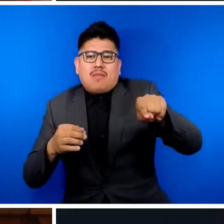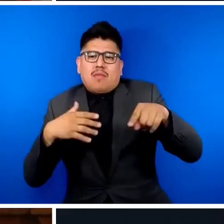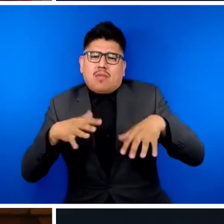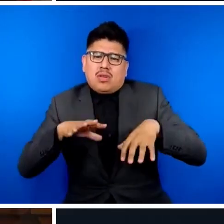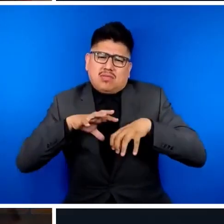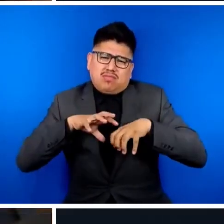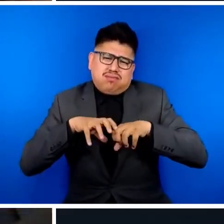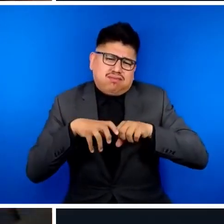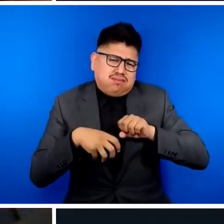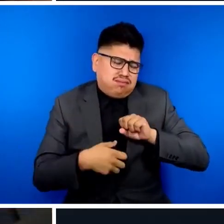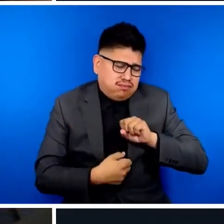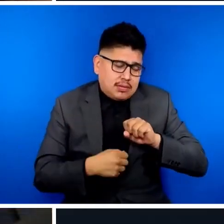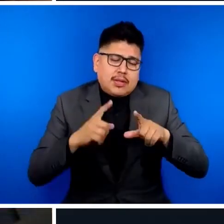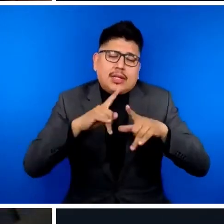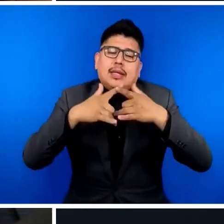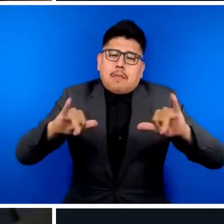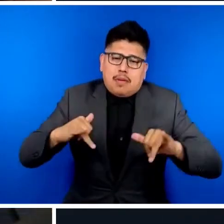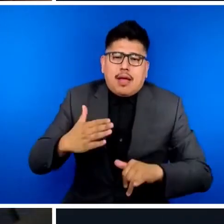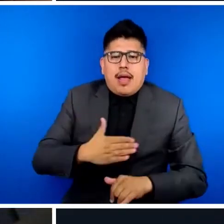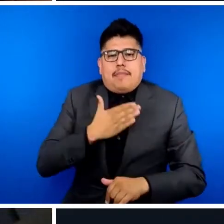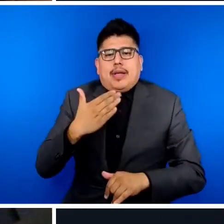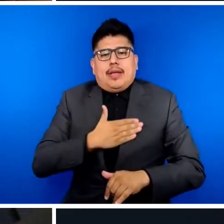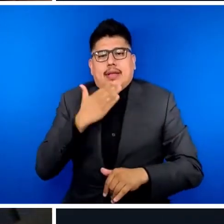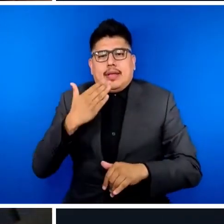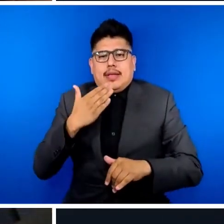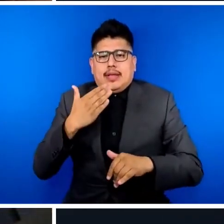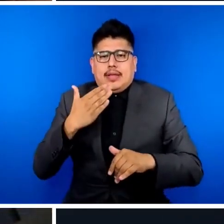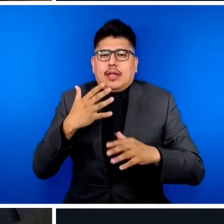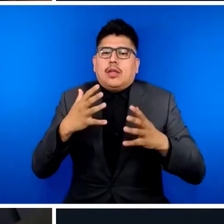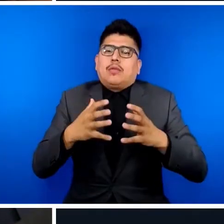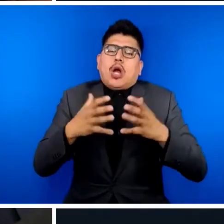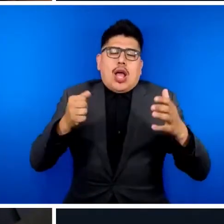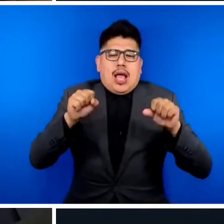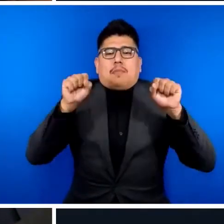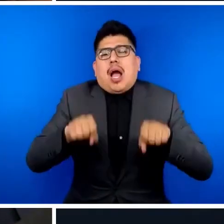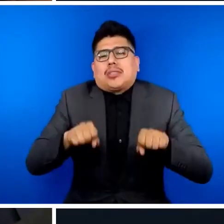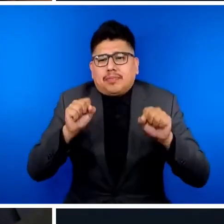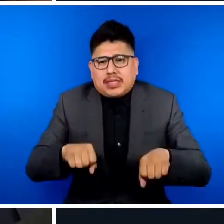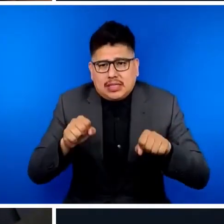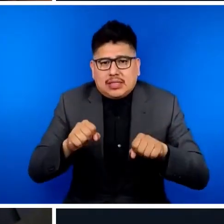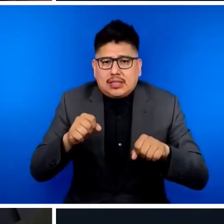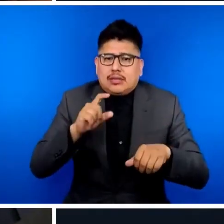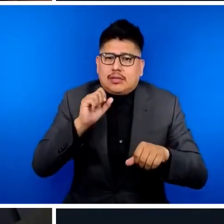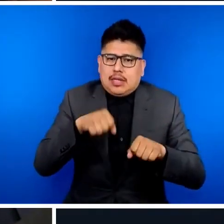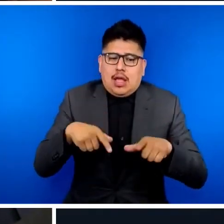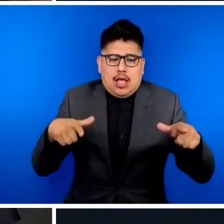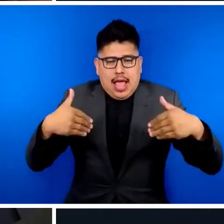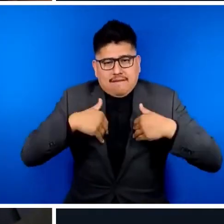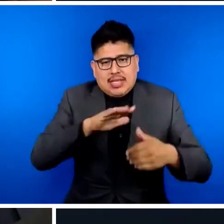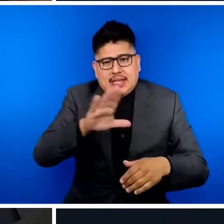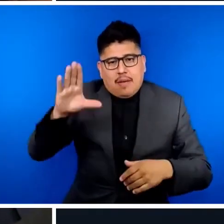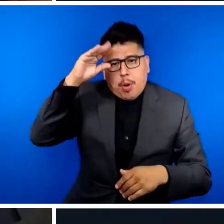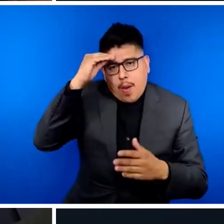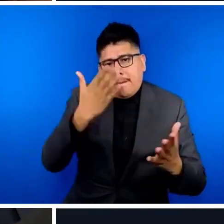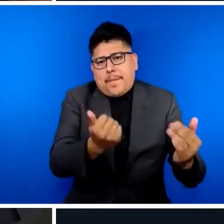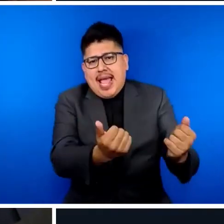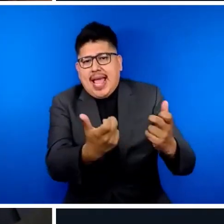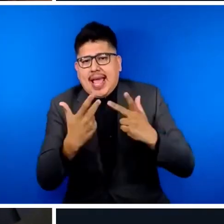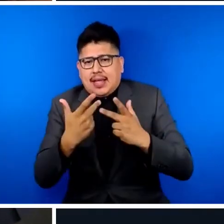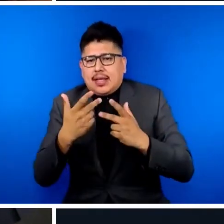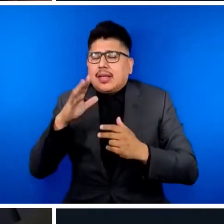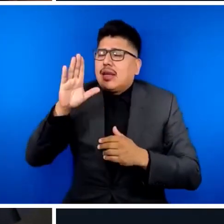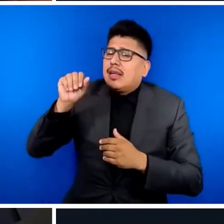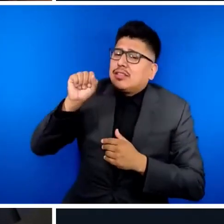happy as it's possible to be. They had their boy back. The mother said, "Sir, we have our boy